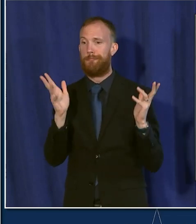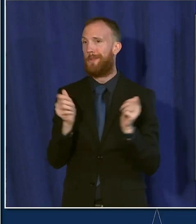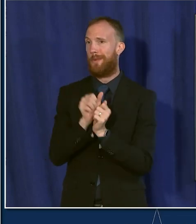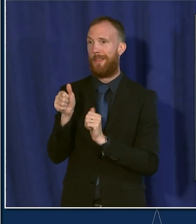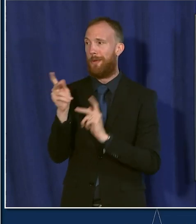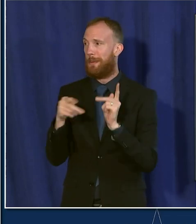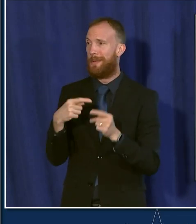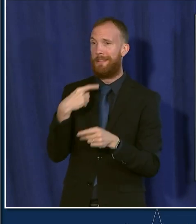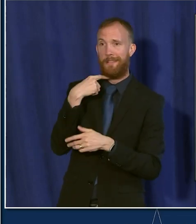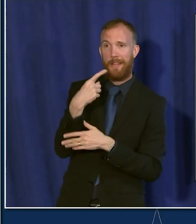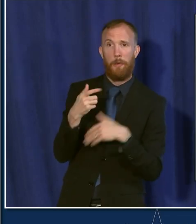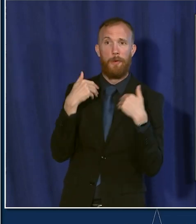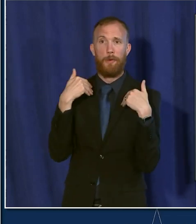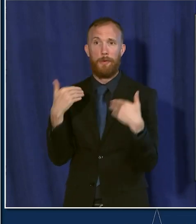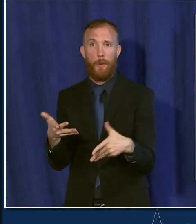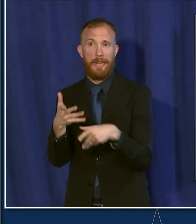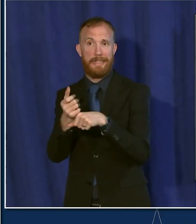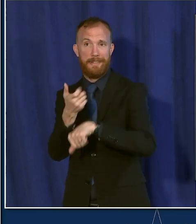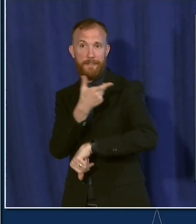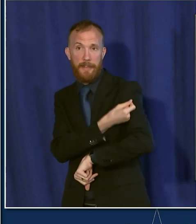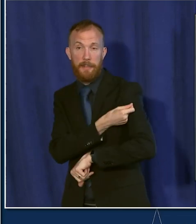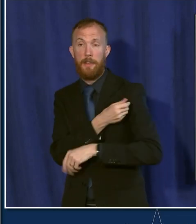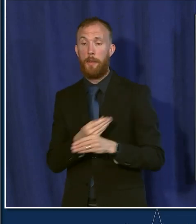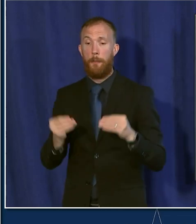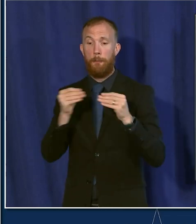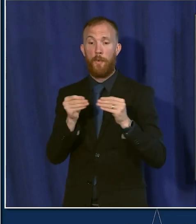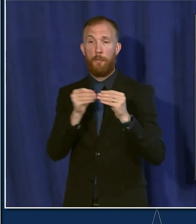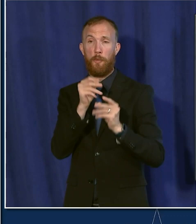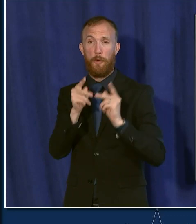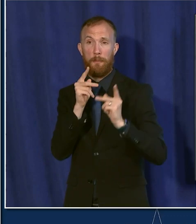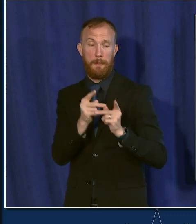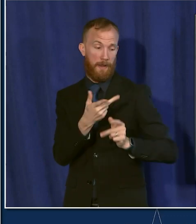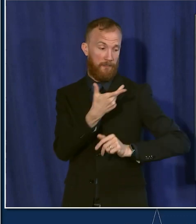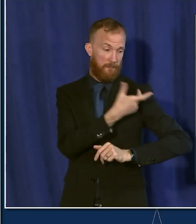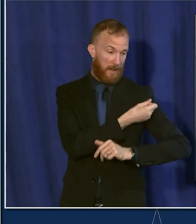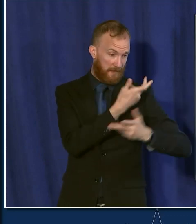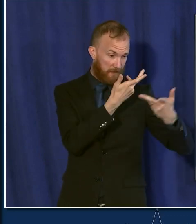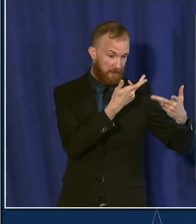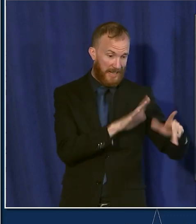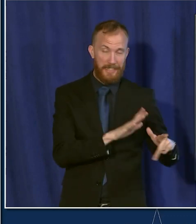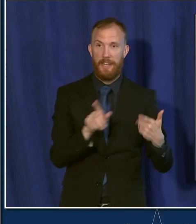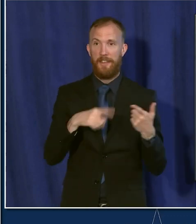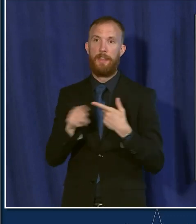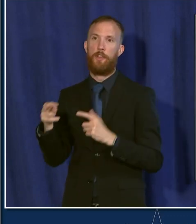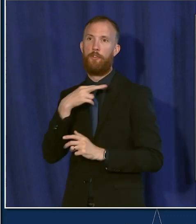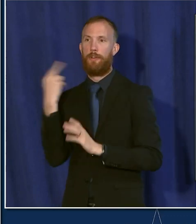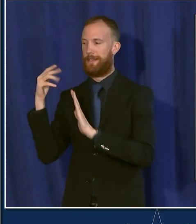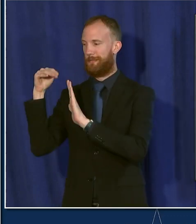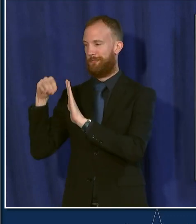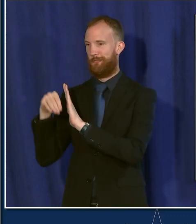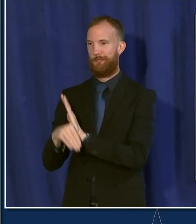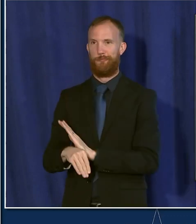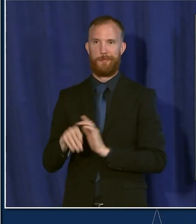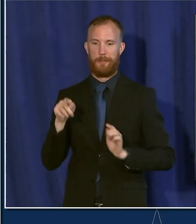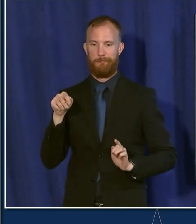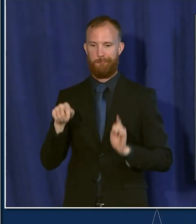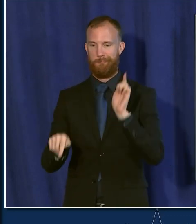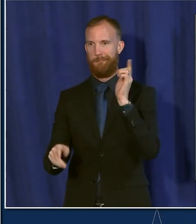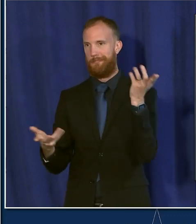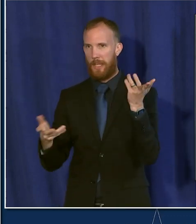really is where more folks are vaccinated, the risk drops for everybody. And we've seen that so clearly